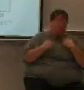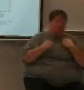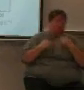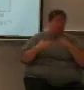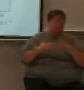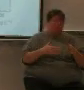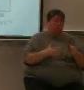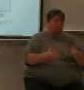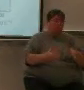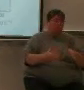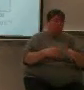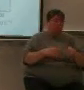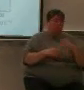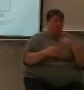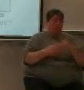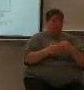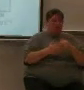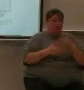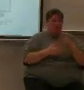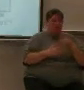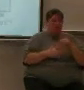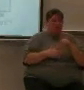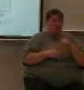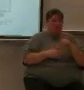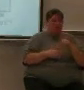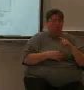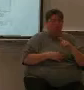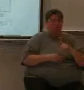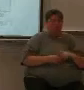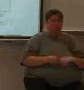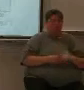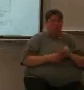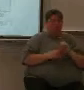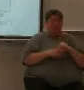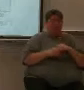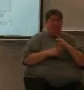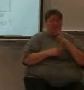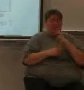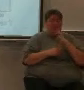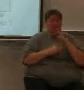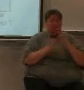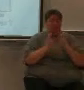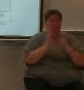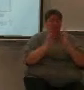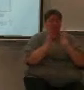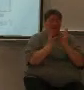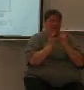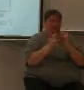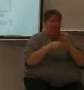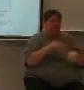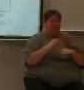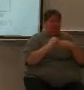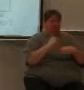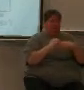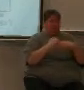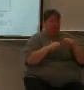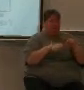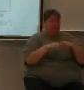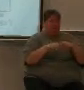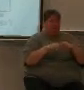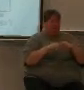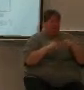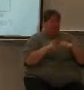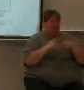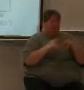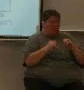diversity of macroinvertebrates in the streams below that, because in winter they put salt on and the chloride concentrations come up. And then these